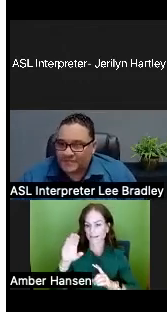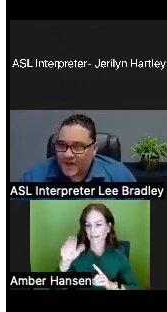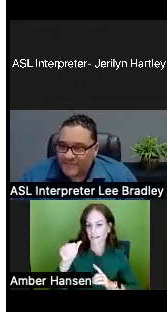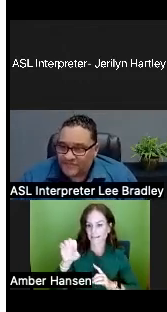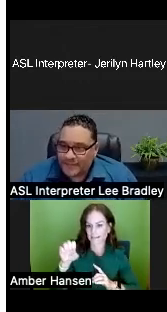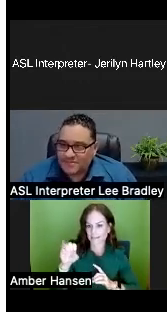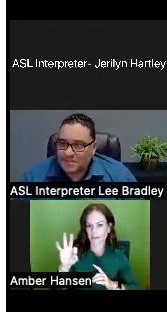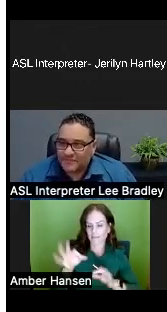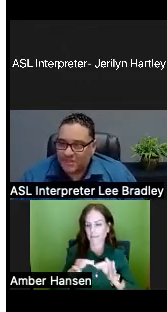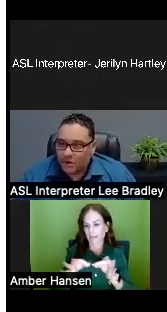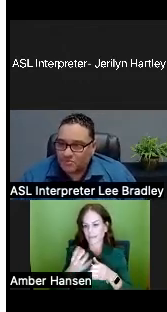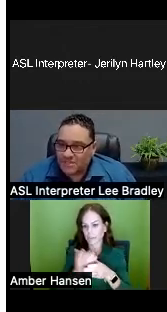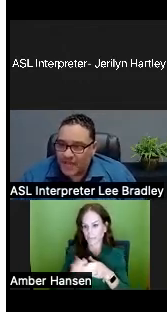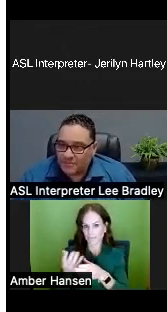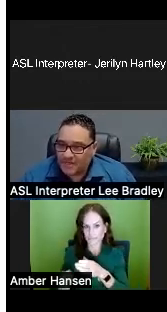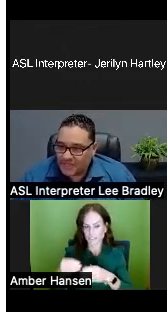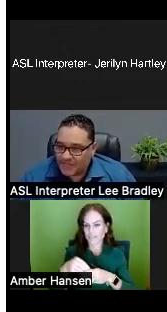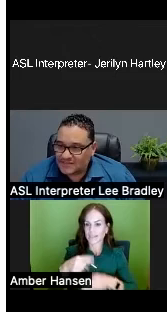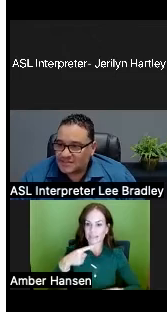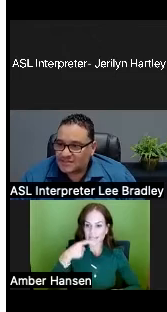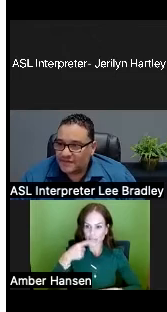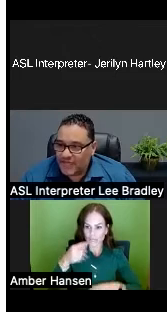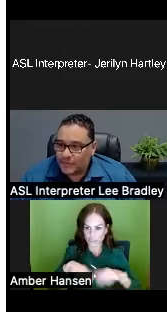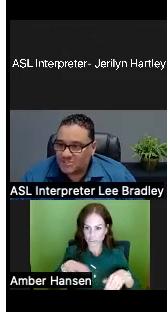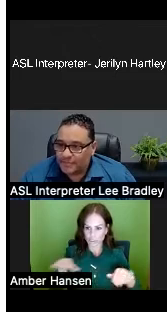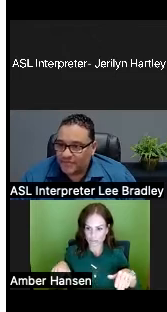Are they the 5 names of the only documented